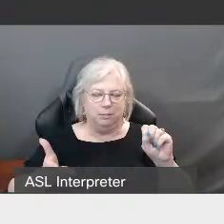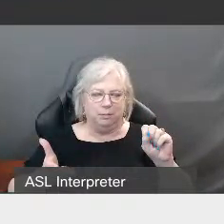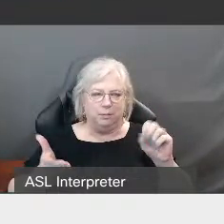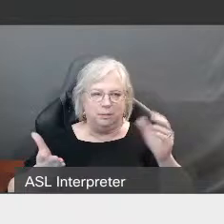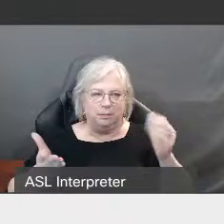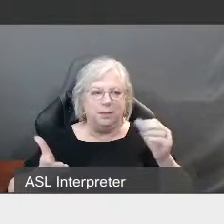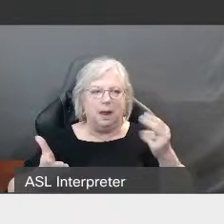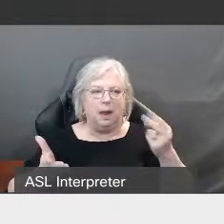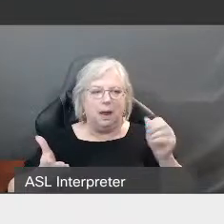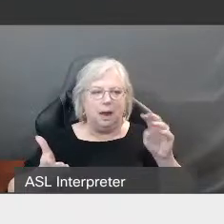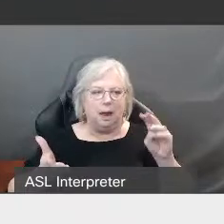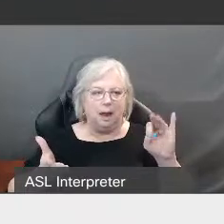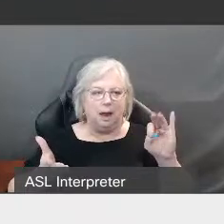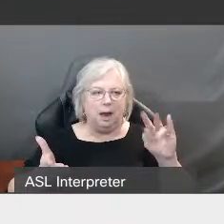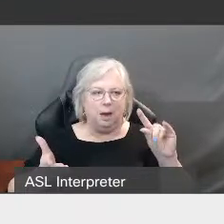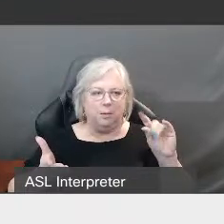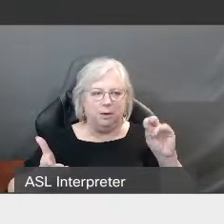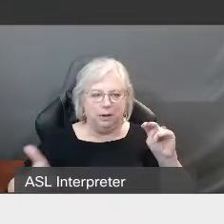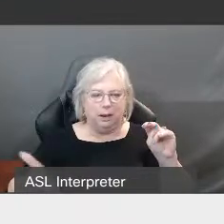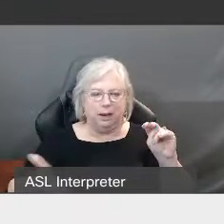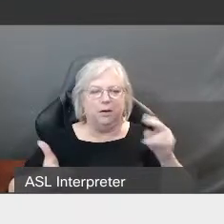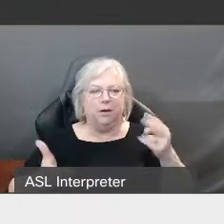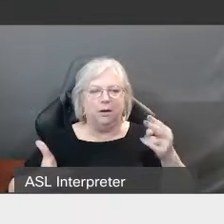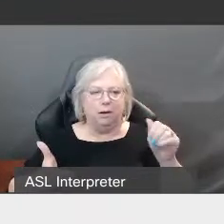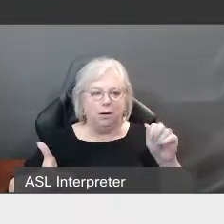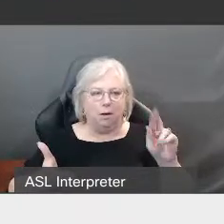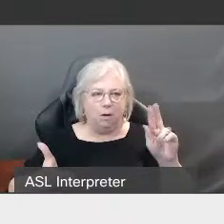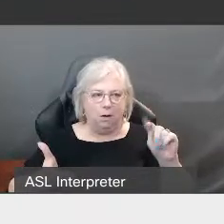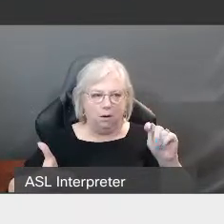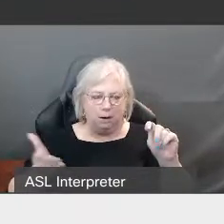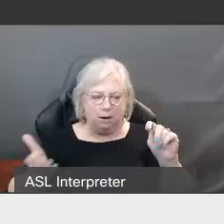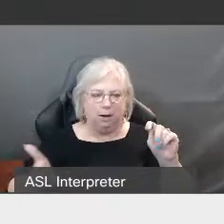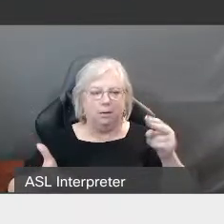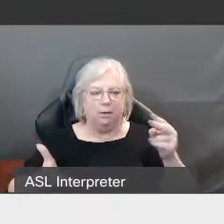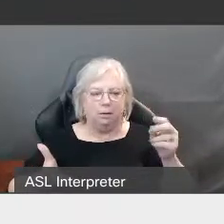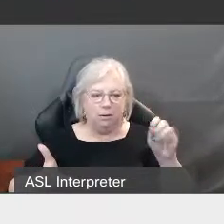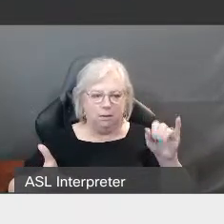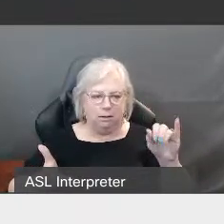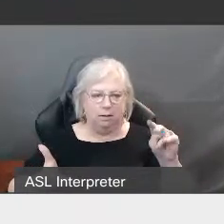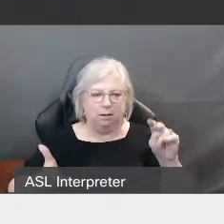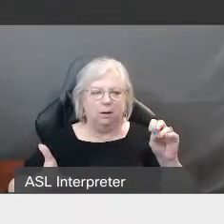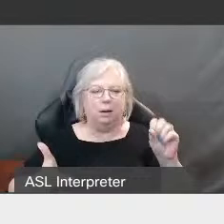Chairman Hamilton? Here. Commissioner Hart? Here. Commissioner Haynes?